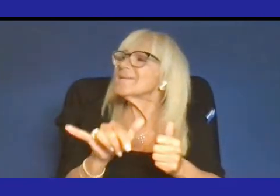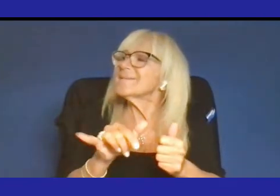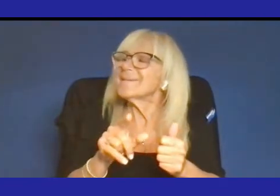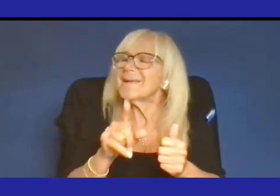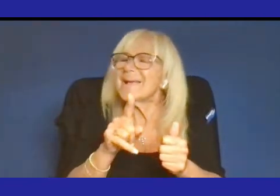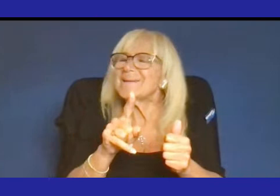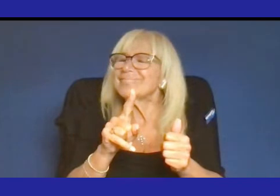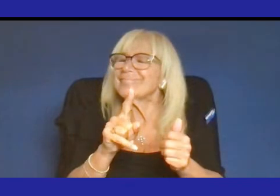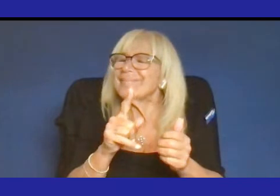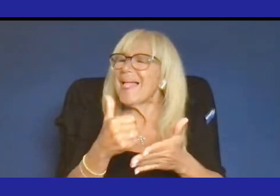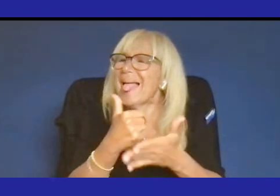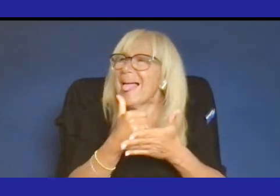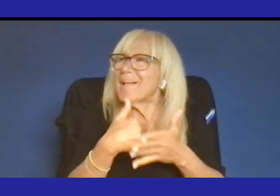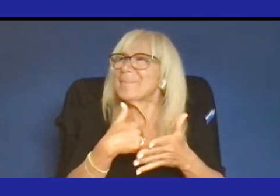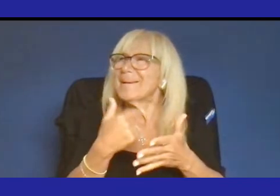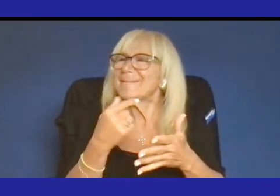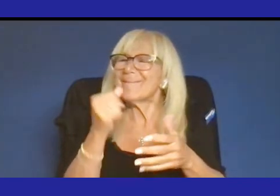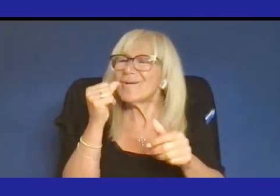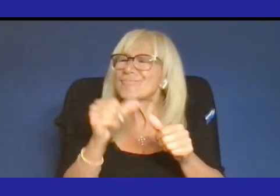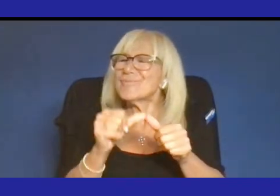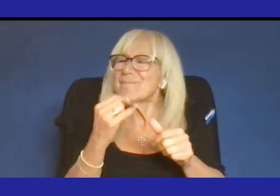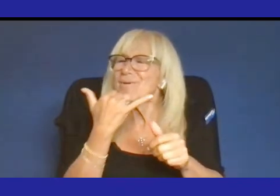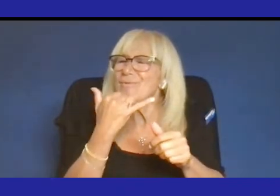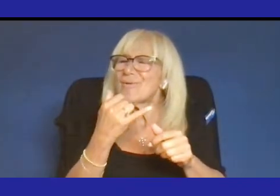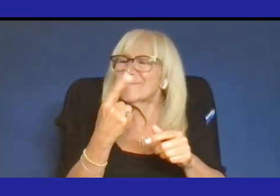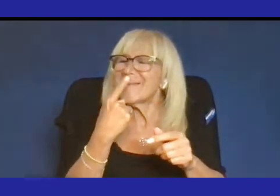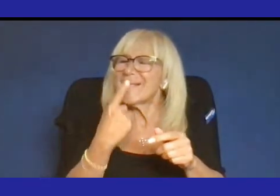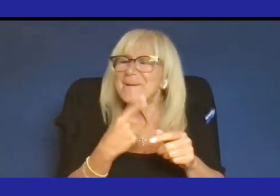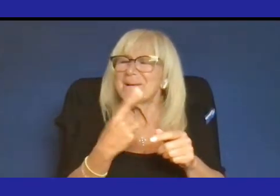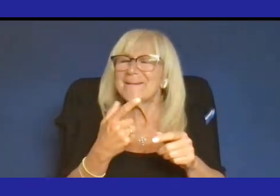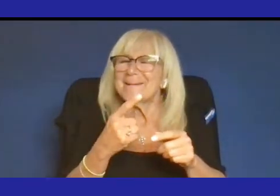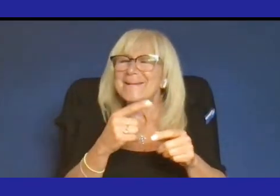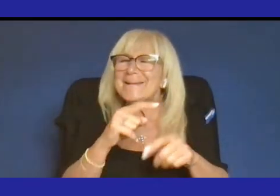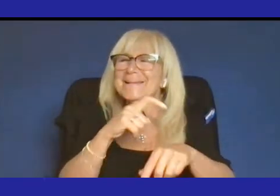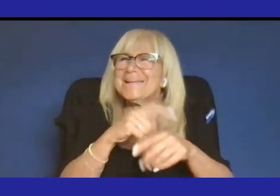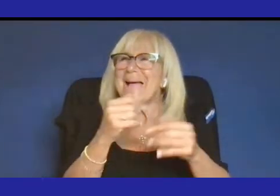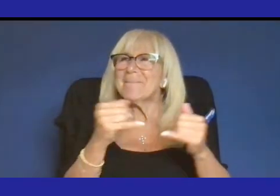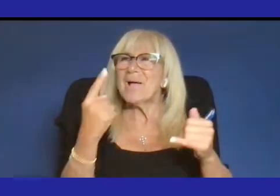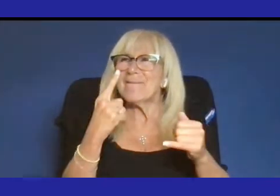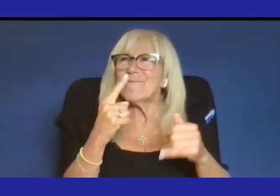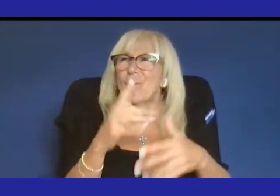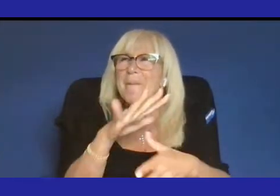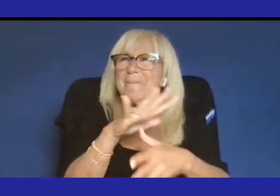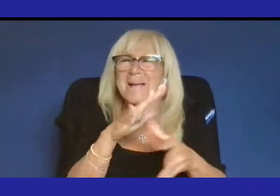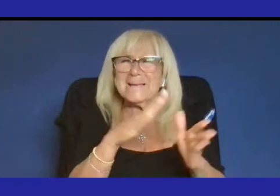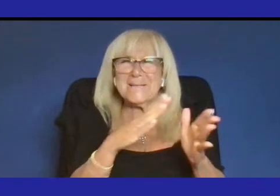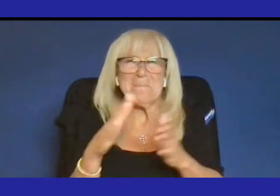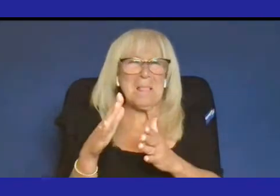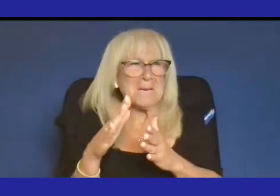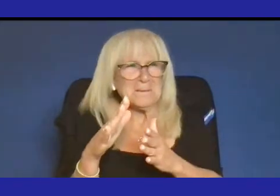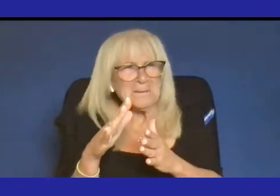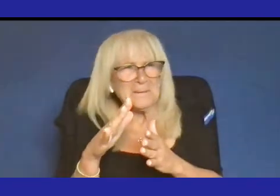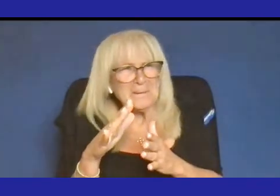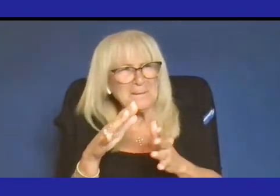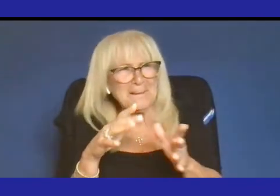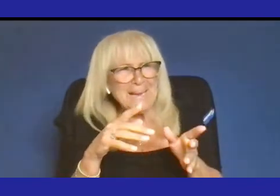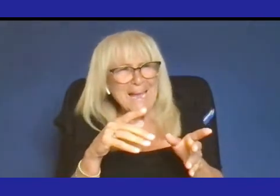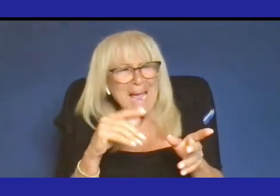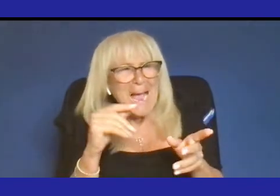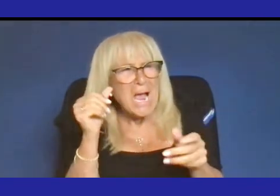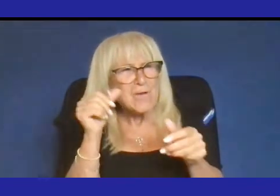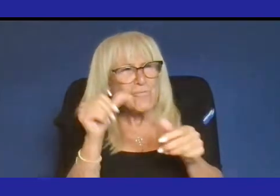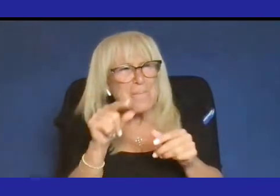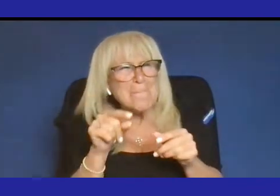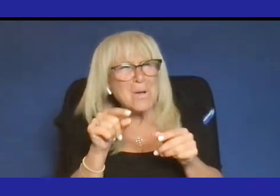this, like, trying to understand the timeline of the master planning. How long it takes to do? So, because I remember that they were gonna